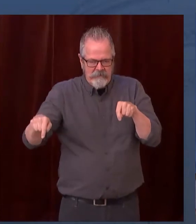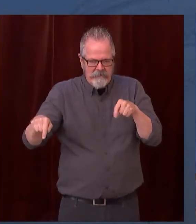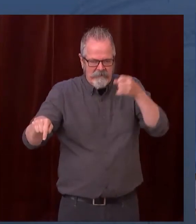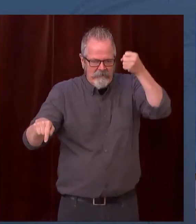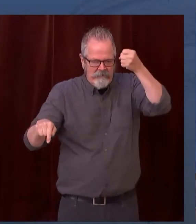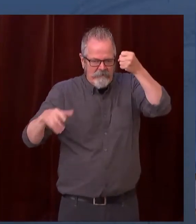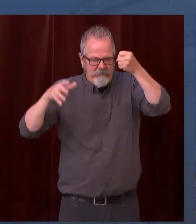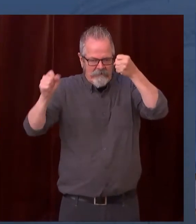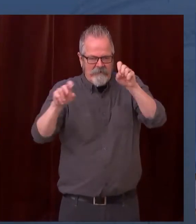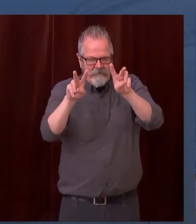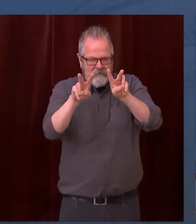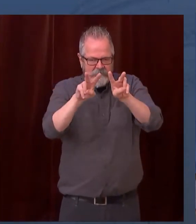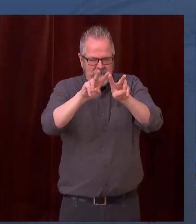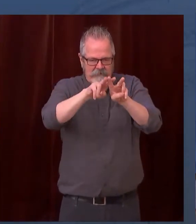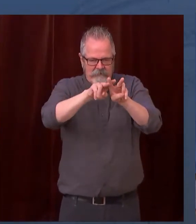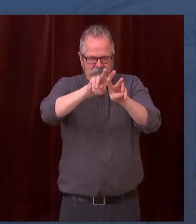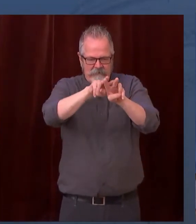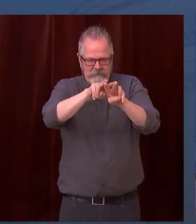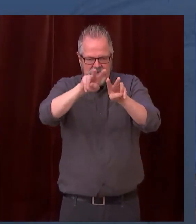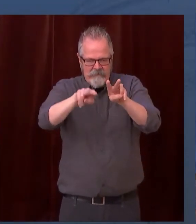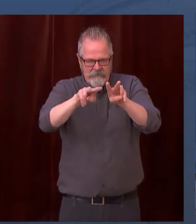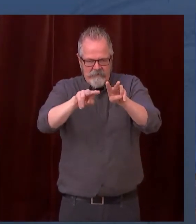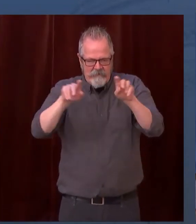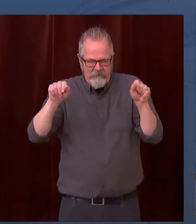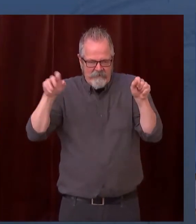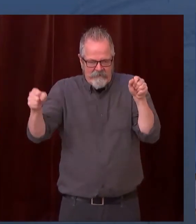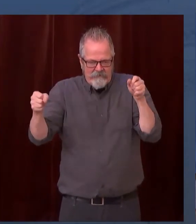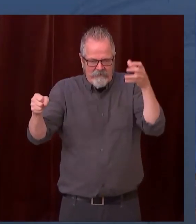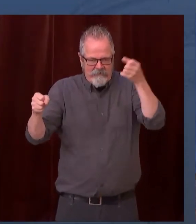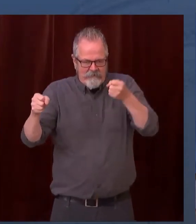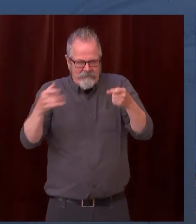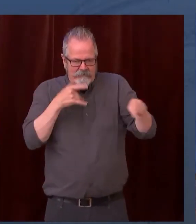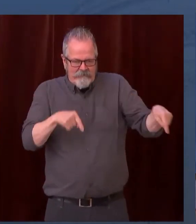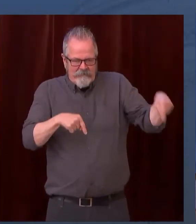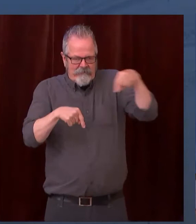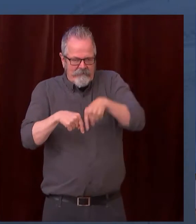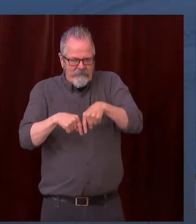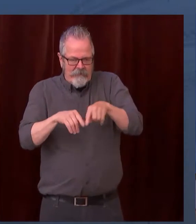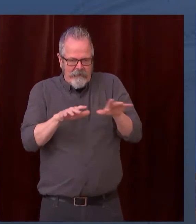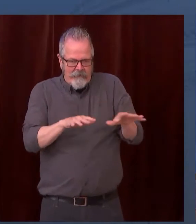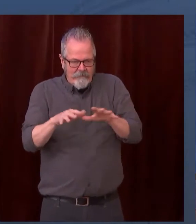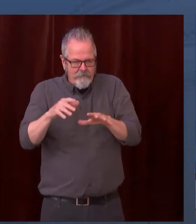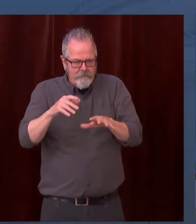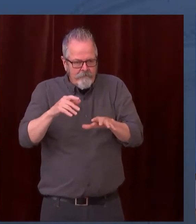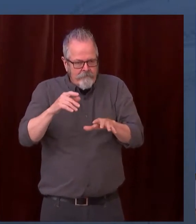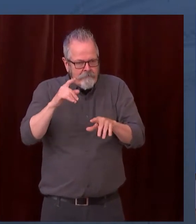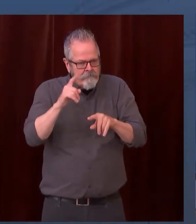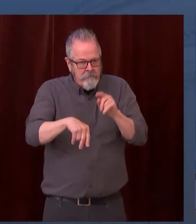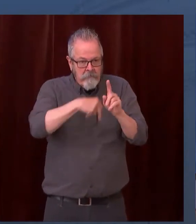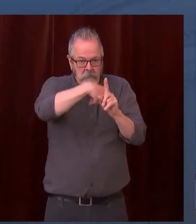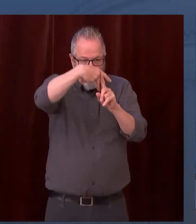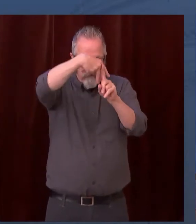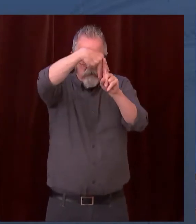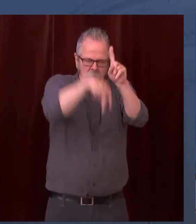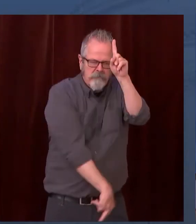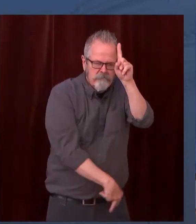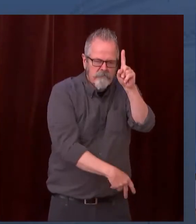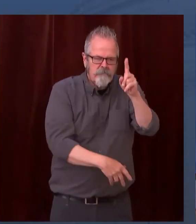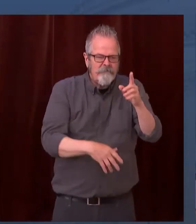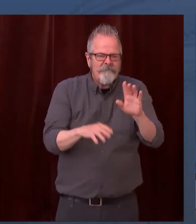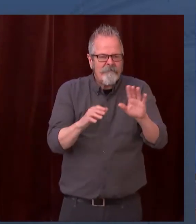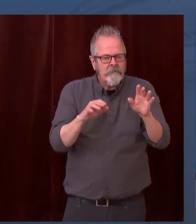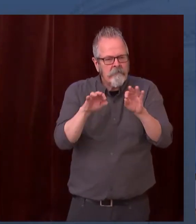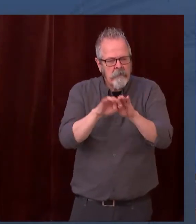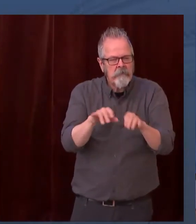we continue to increase the percentages as they go up of people who wear masks. I think that's the challenge of the moment.